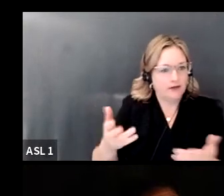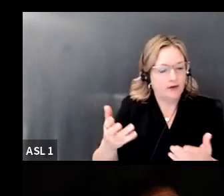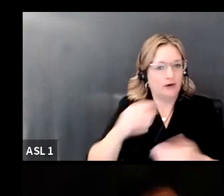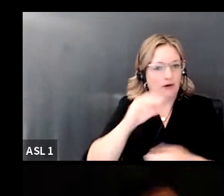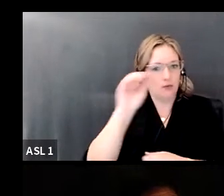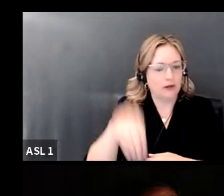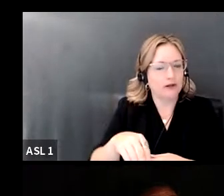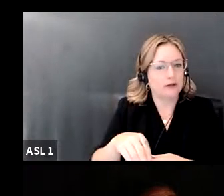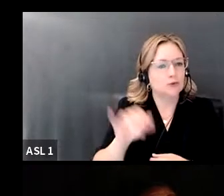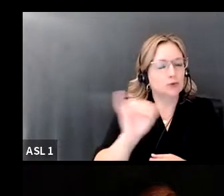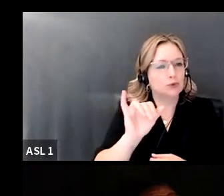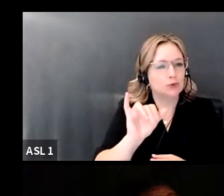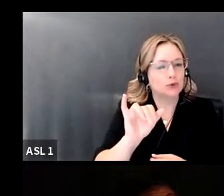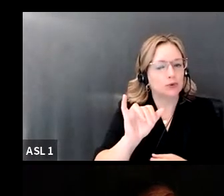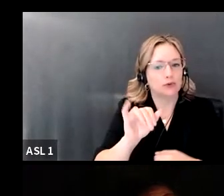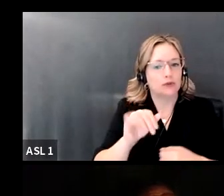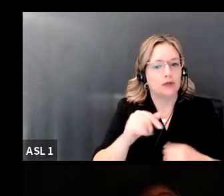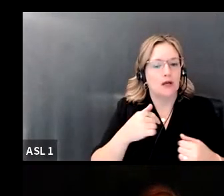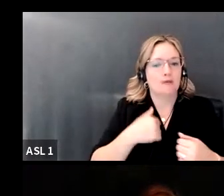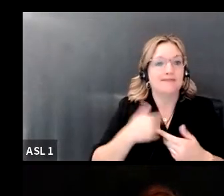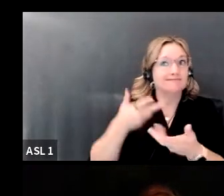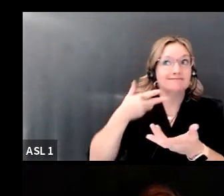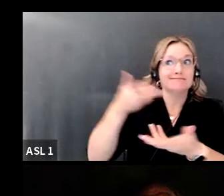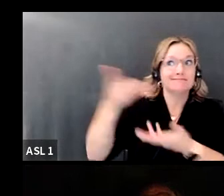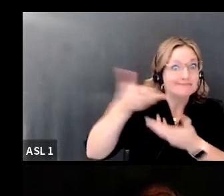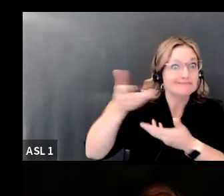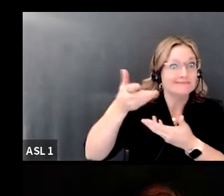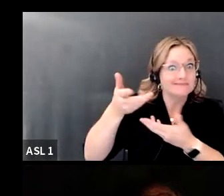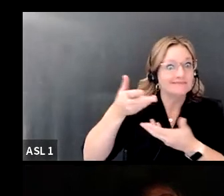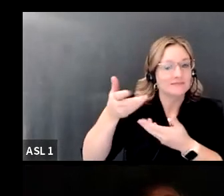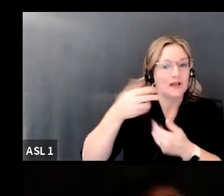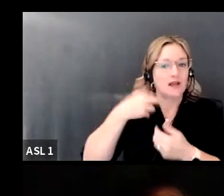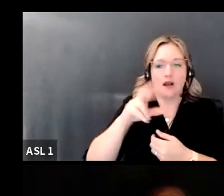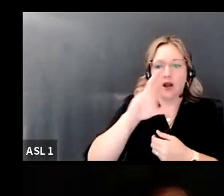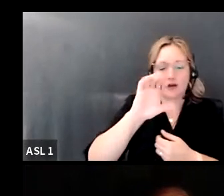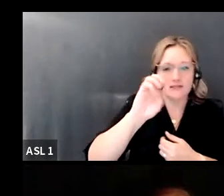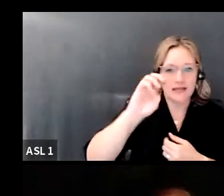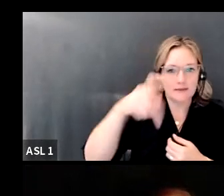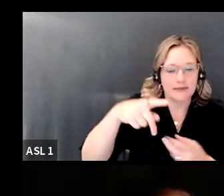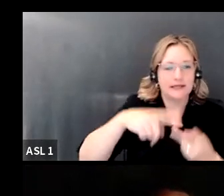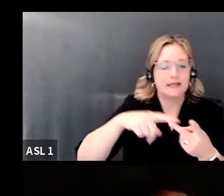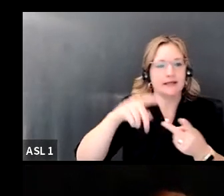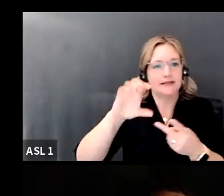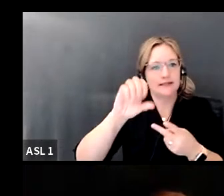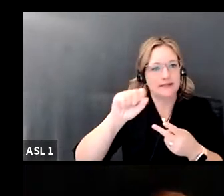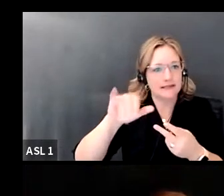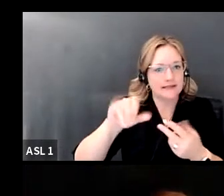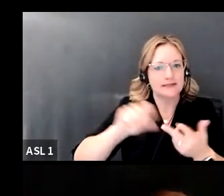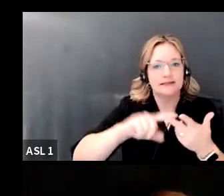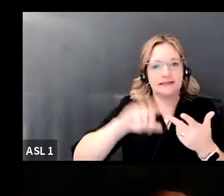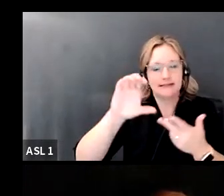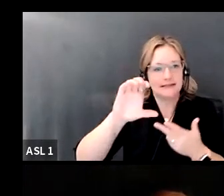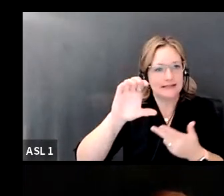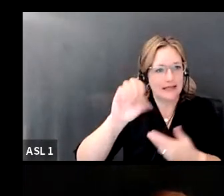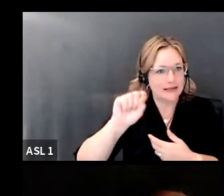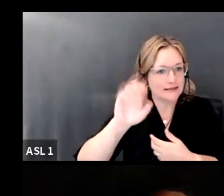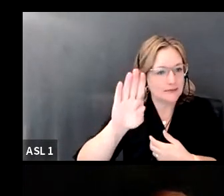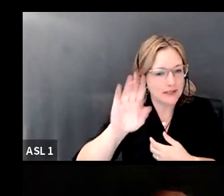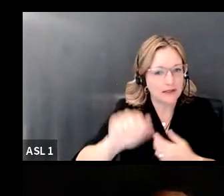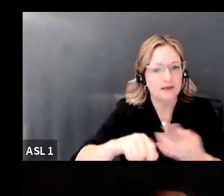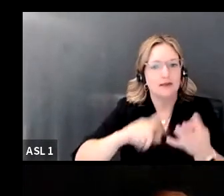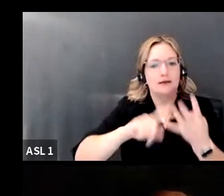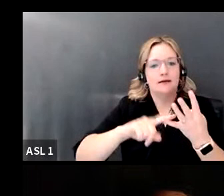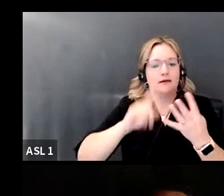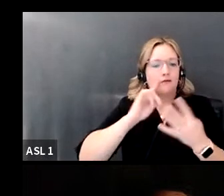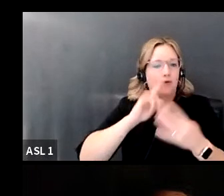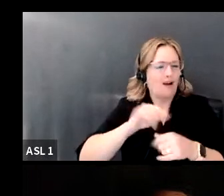undertaken discussions with my federal partners from the rcmp to csis to cbsa to the parliamentary protection